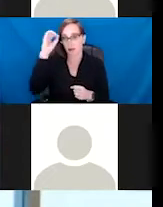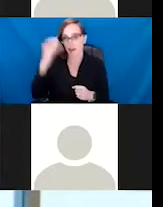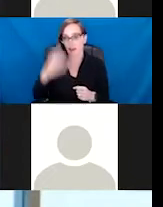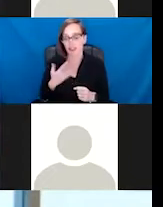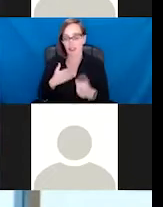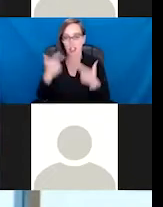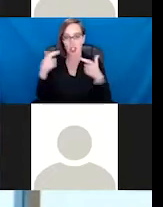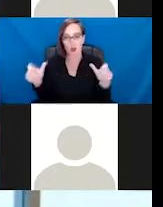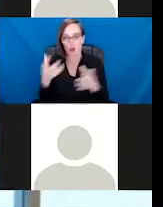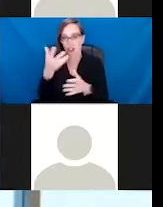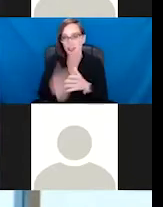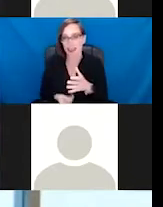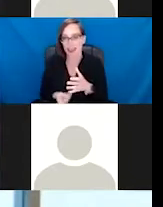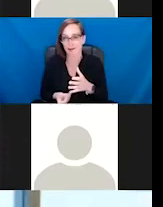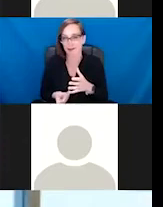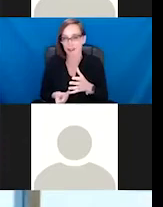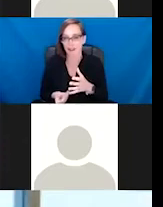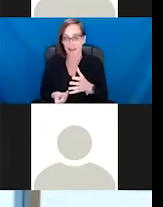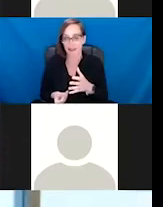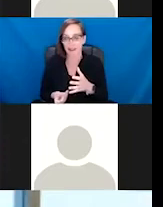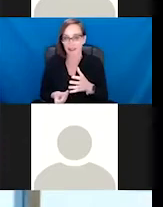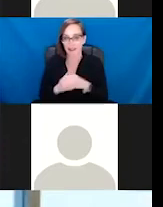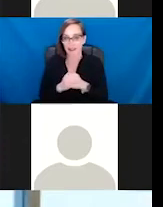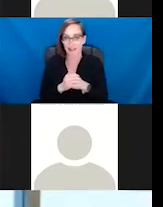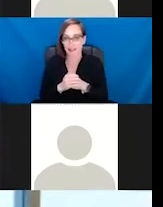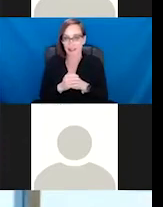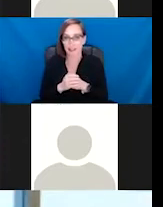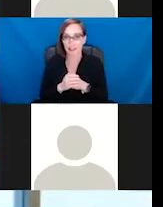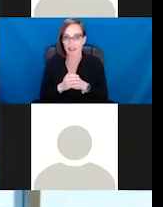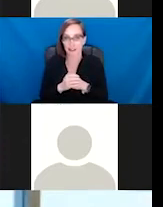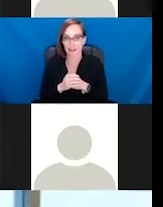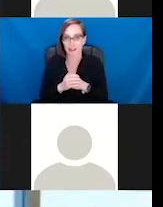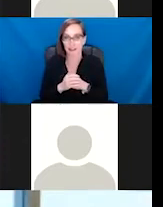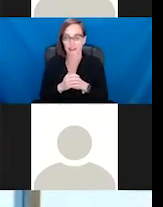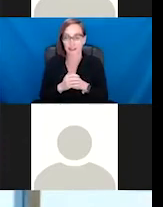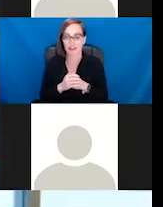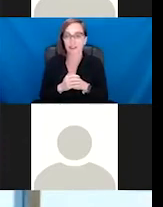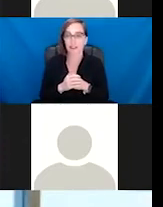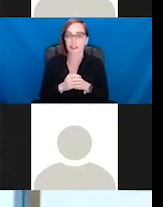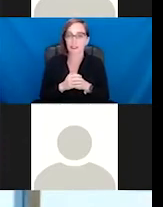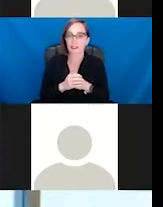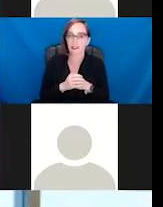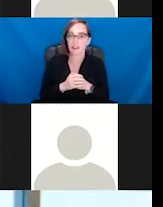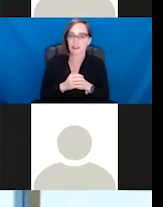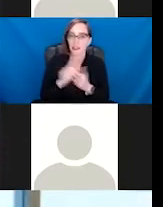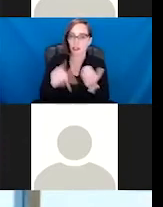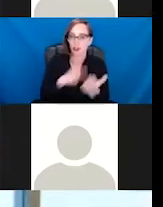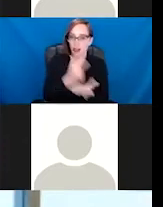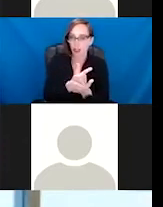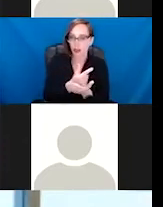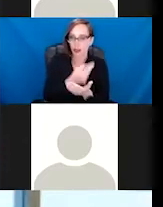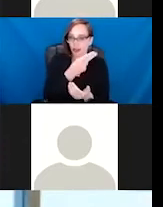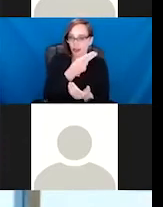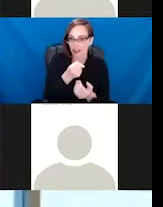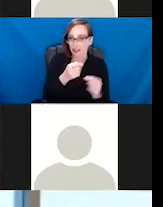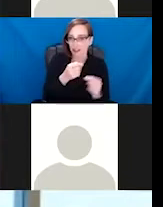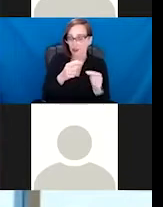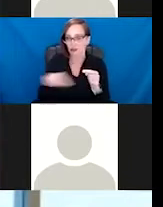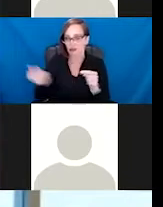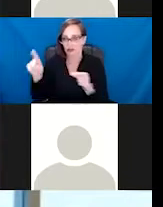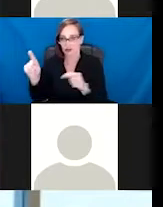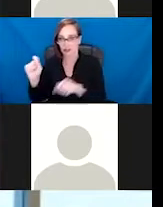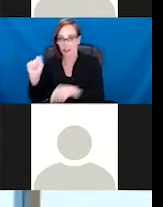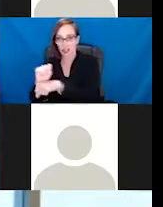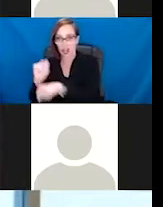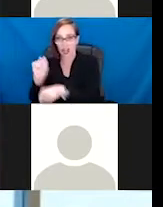of where folks are actually entering the workplace, and where their educational basis needs to really